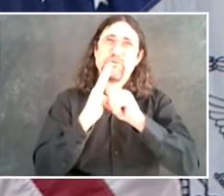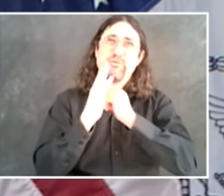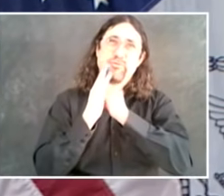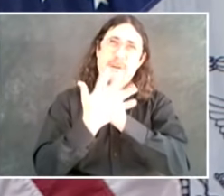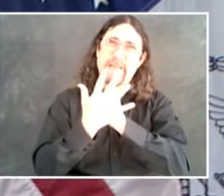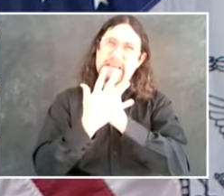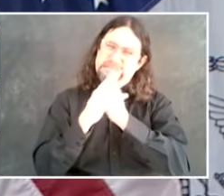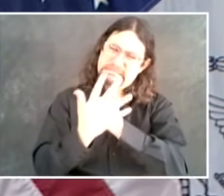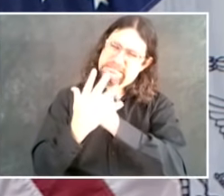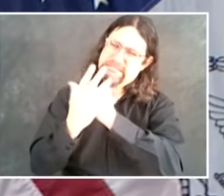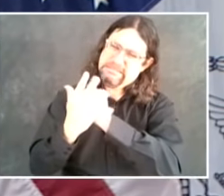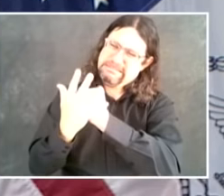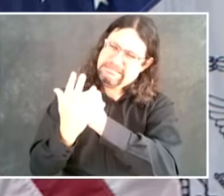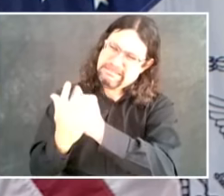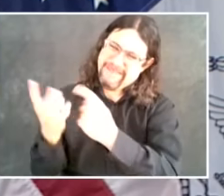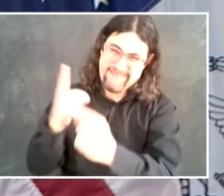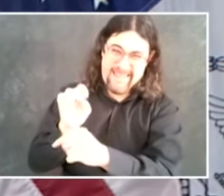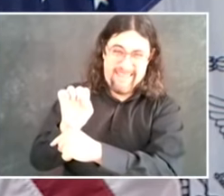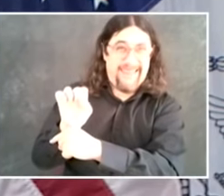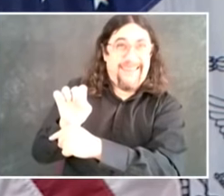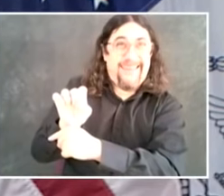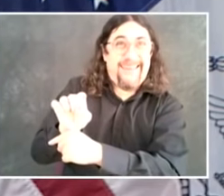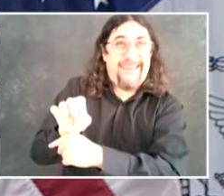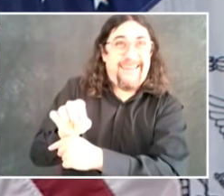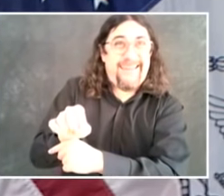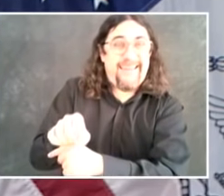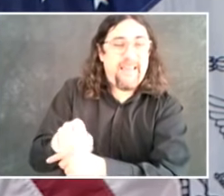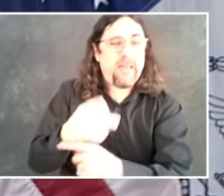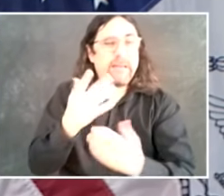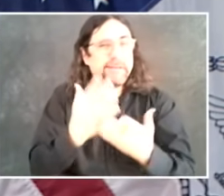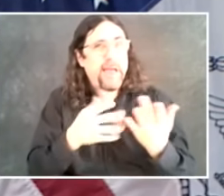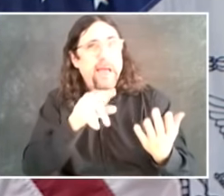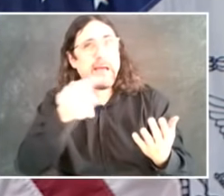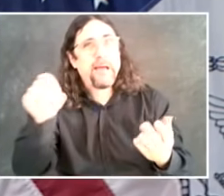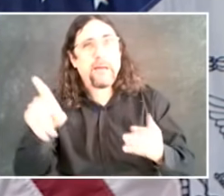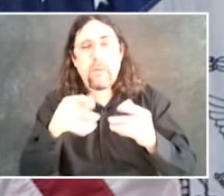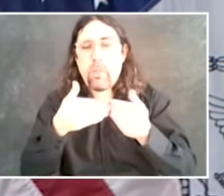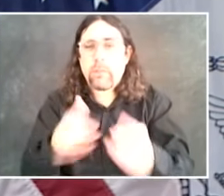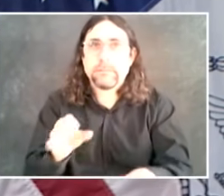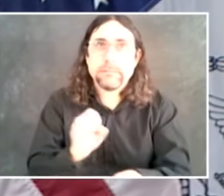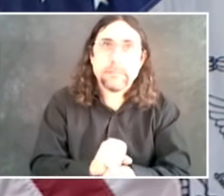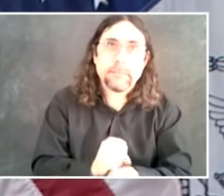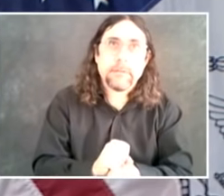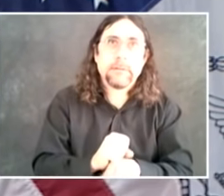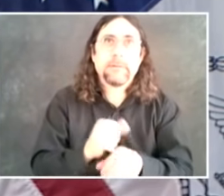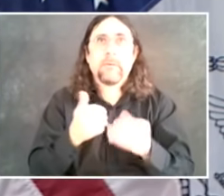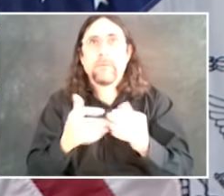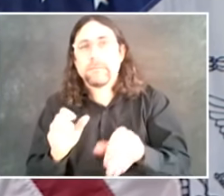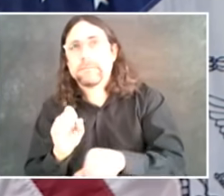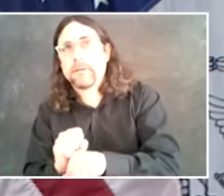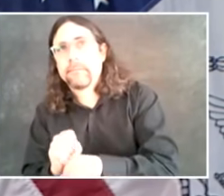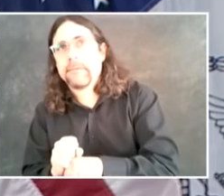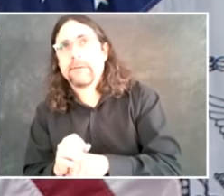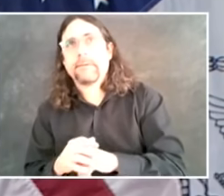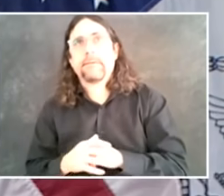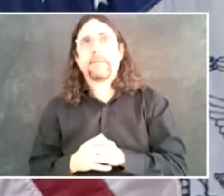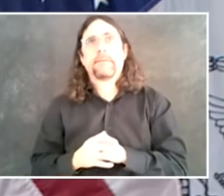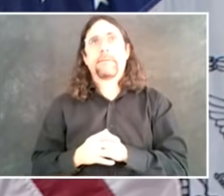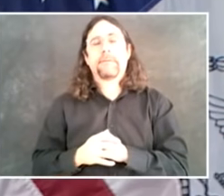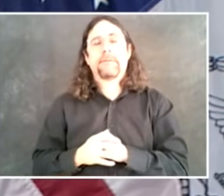layoffs here and all over the country. If we don't get help from Washington, that is what will